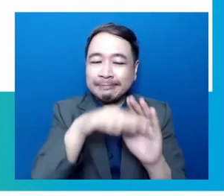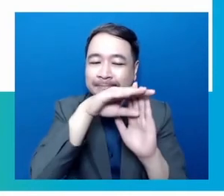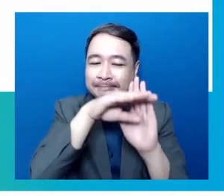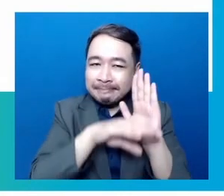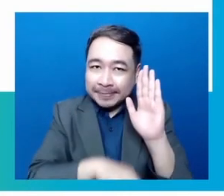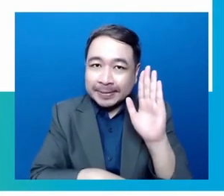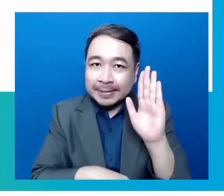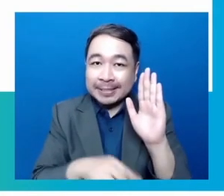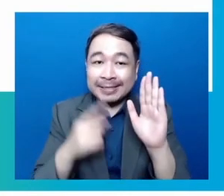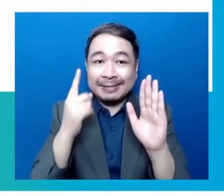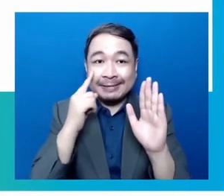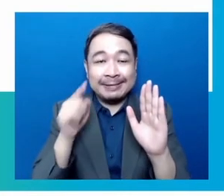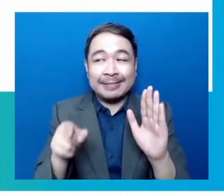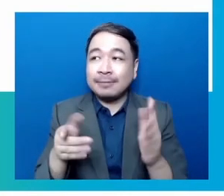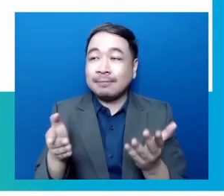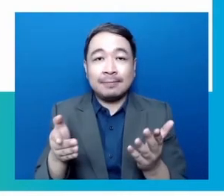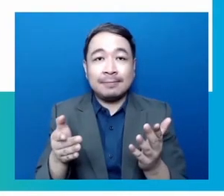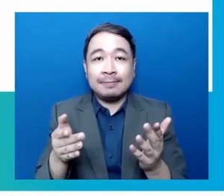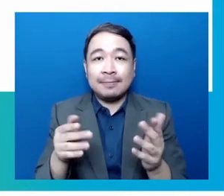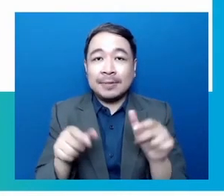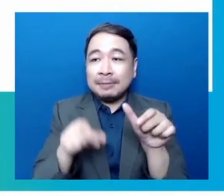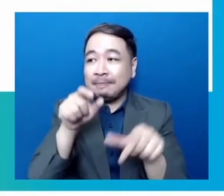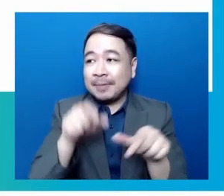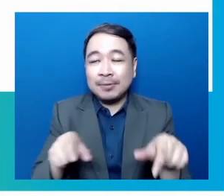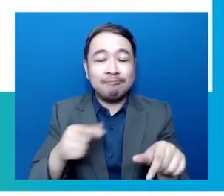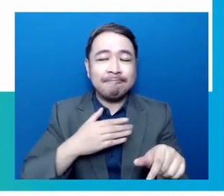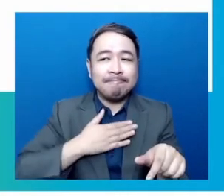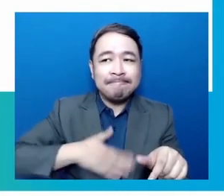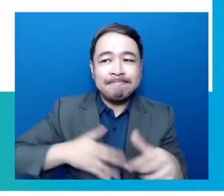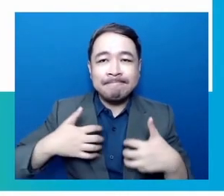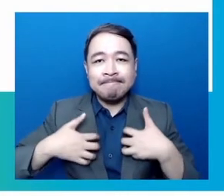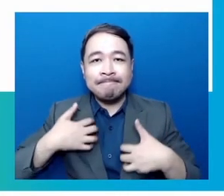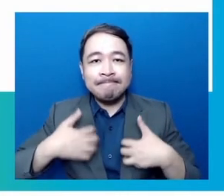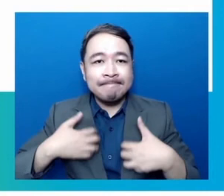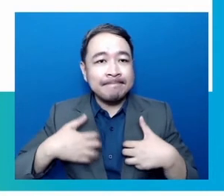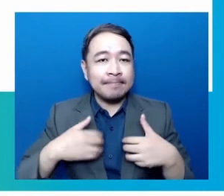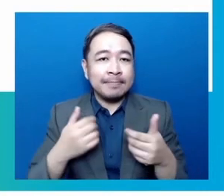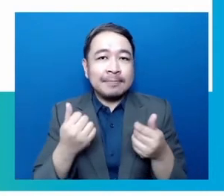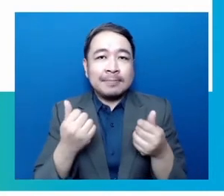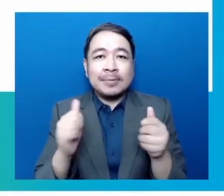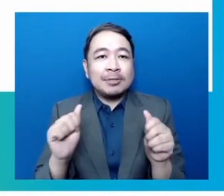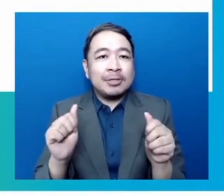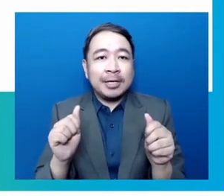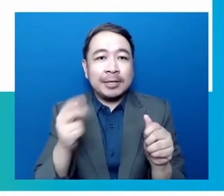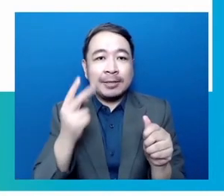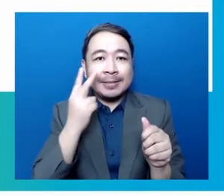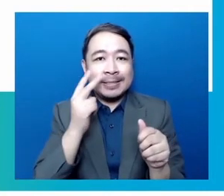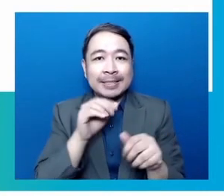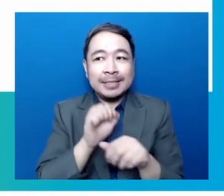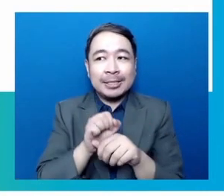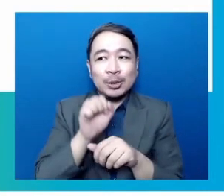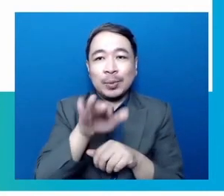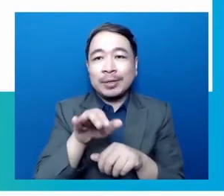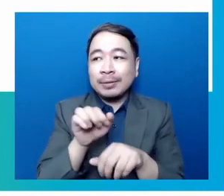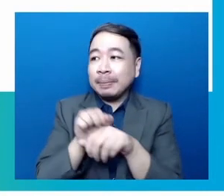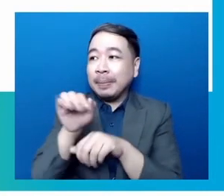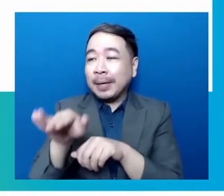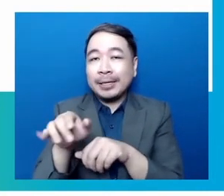note of them and try to forward them to the relevant people at the